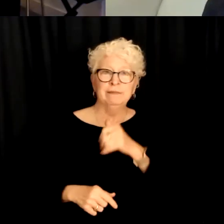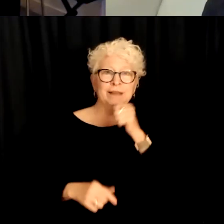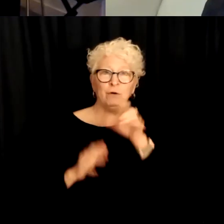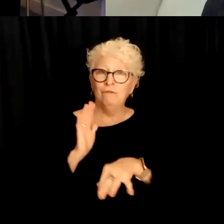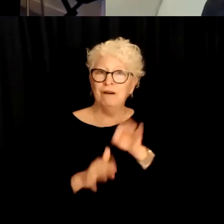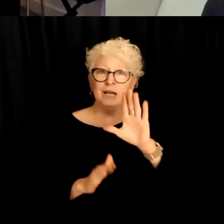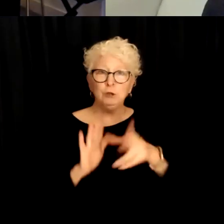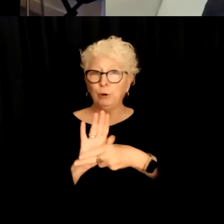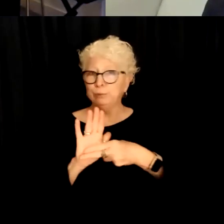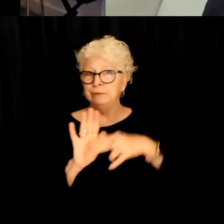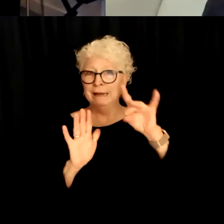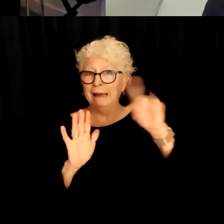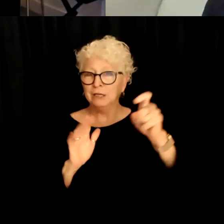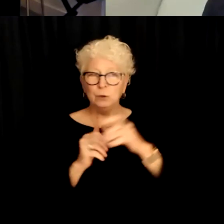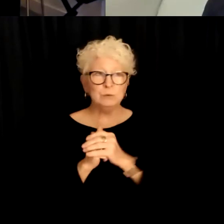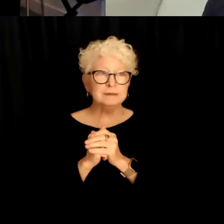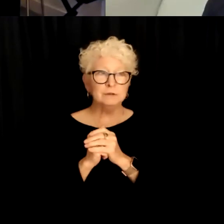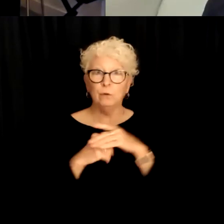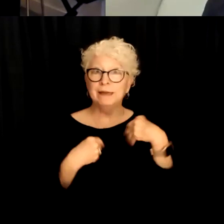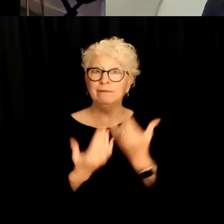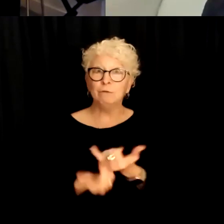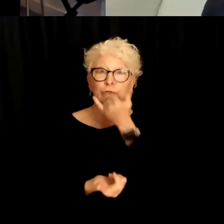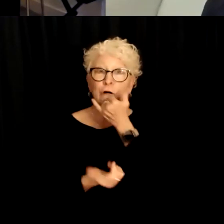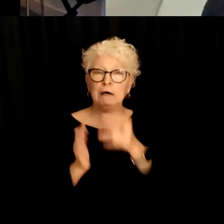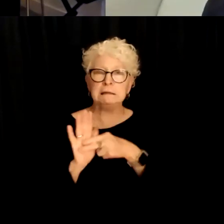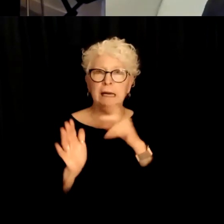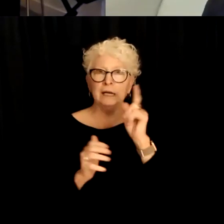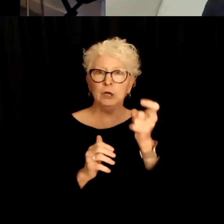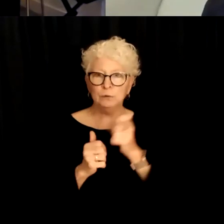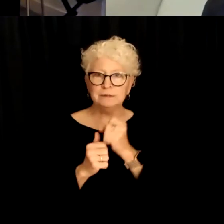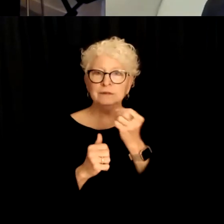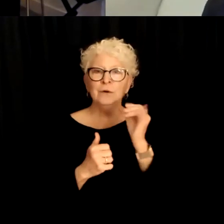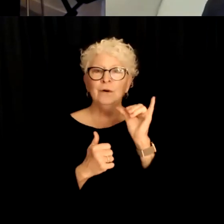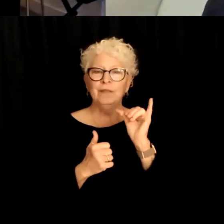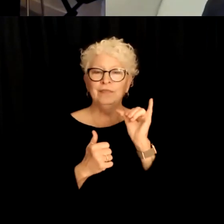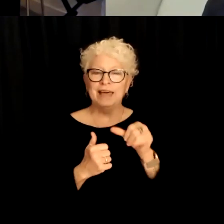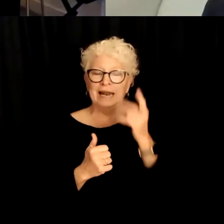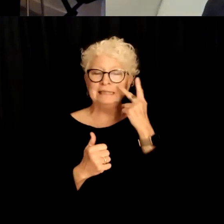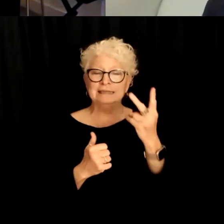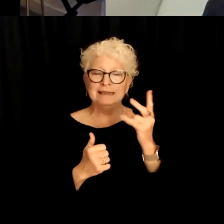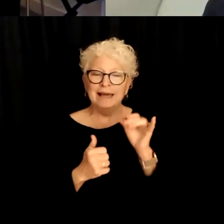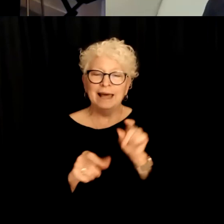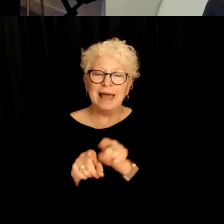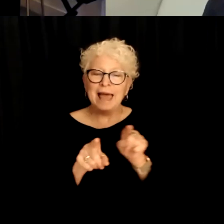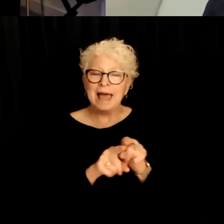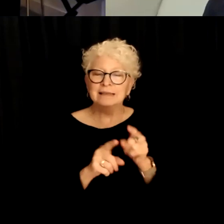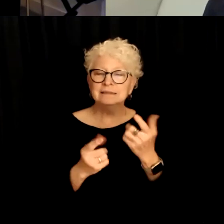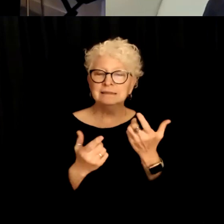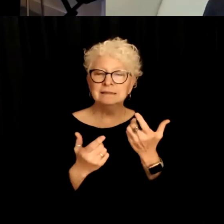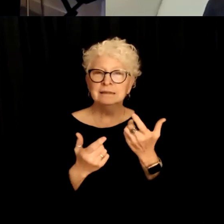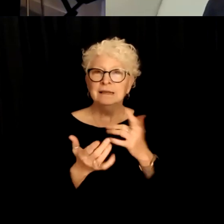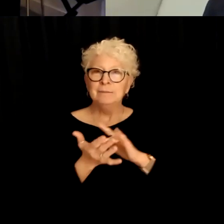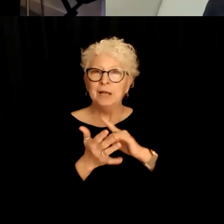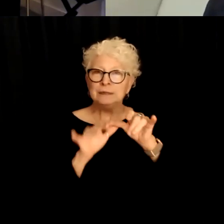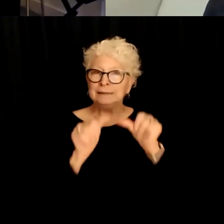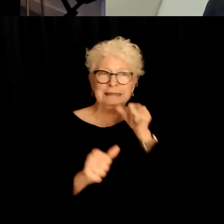these patients that the medical system isn't seeing, that I think end up just exiting the system and kind of trying to deal with it the best that they can. And so it's